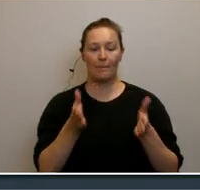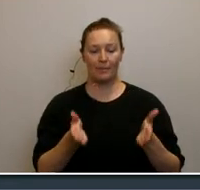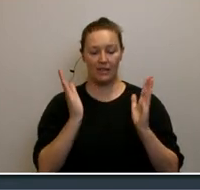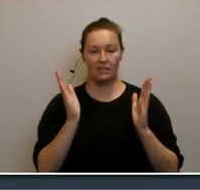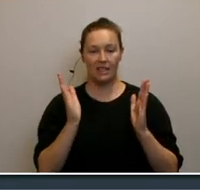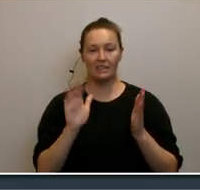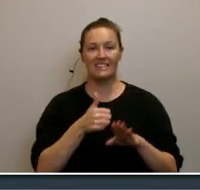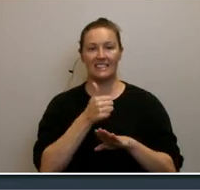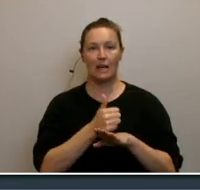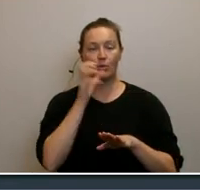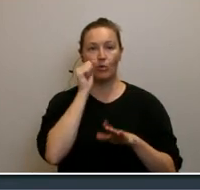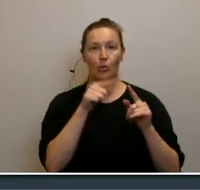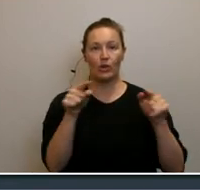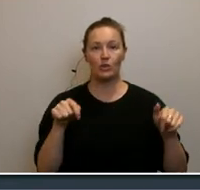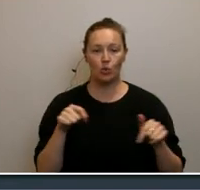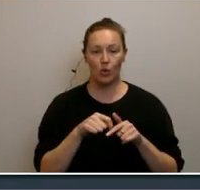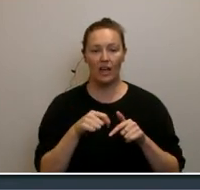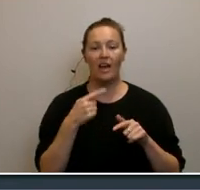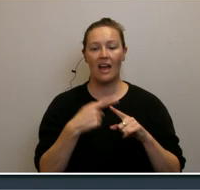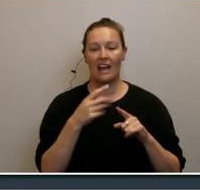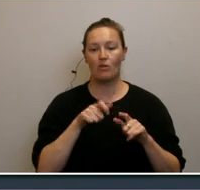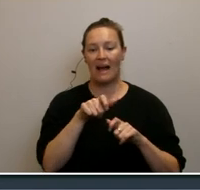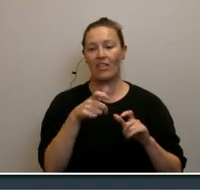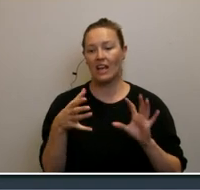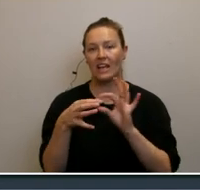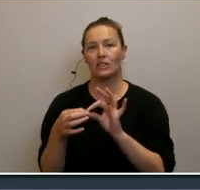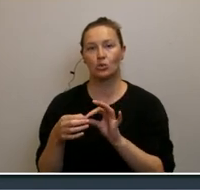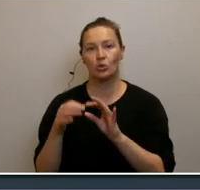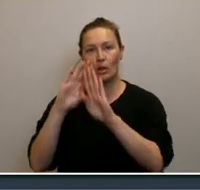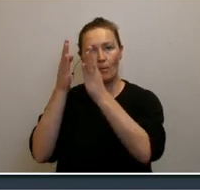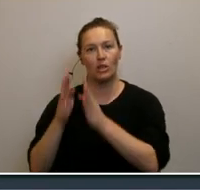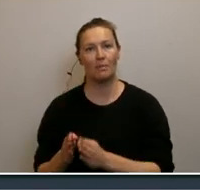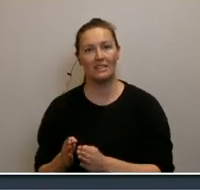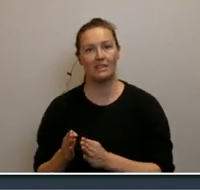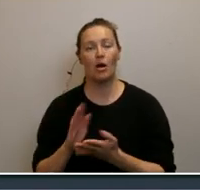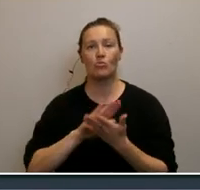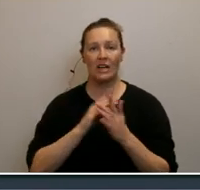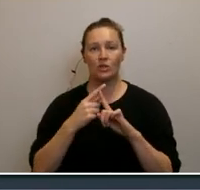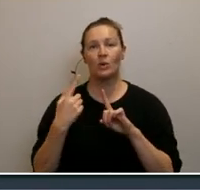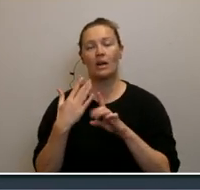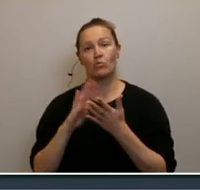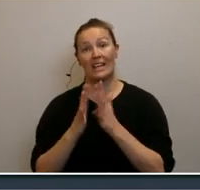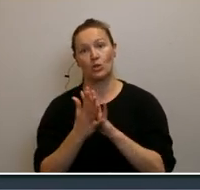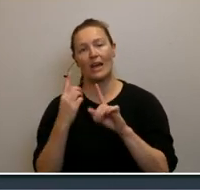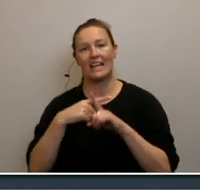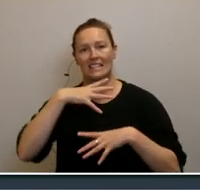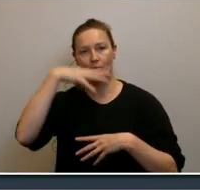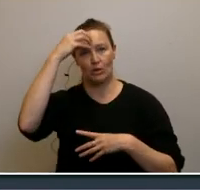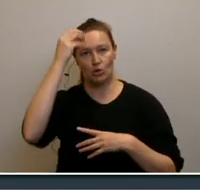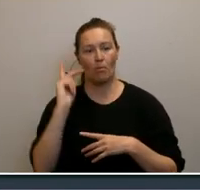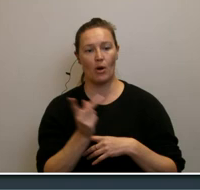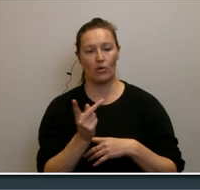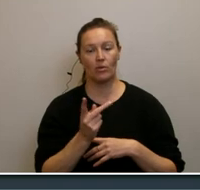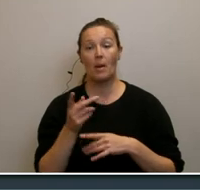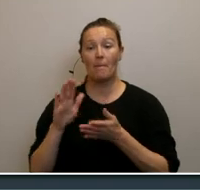Square with paths linking it to the monument, the practical and the spiritual. The monument and the Women's